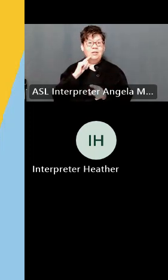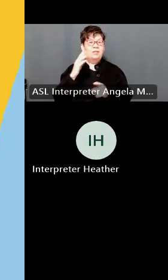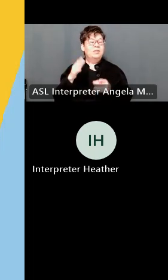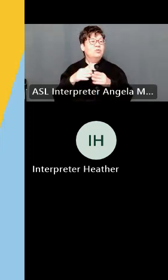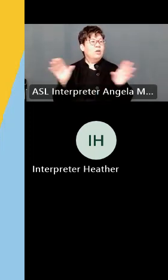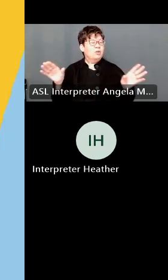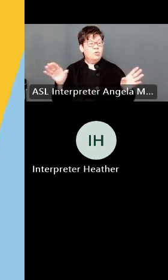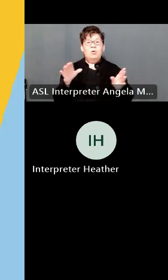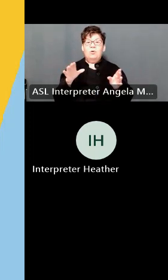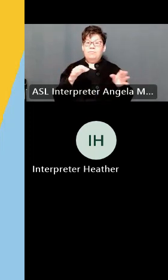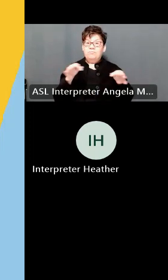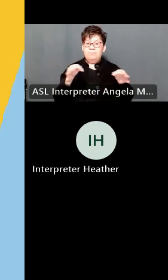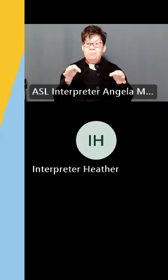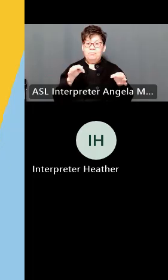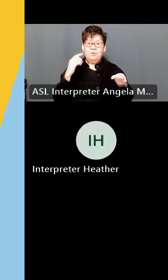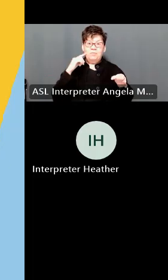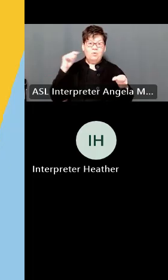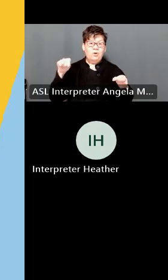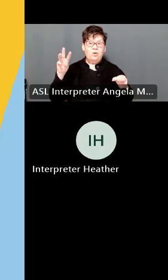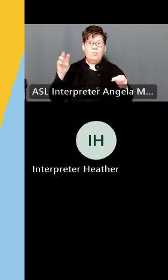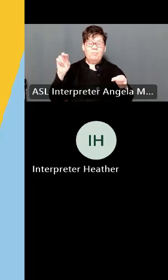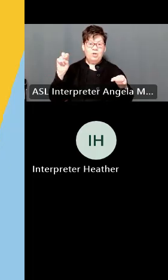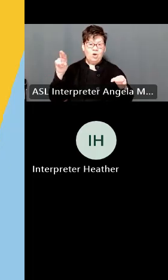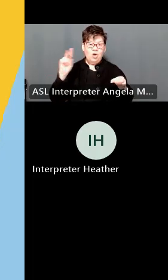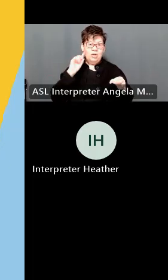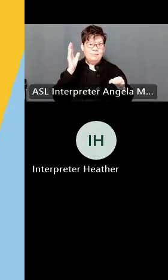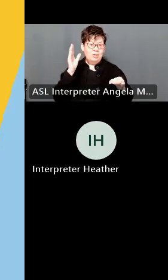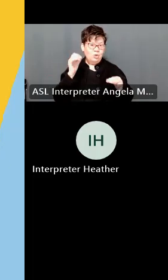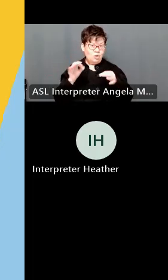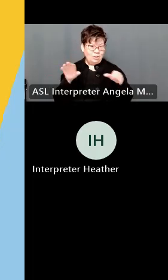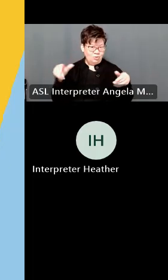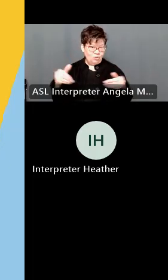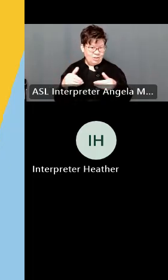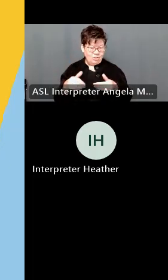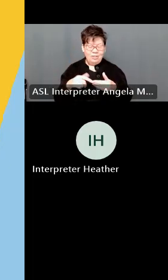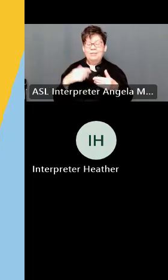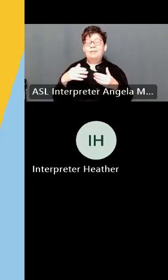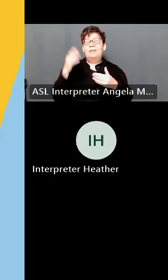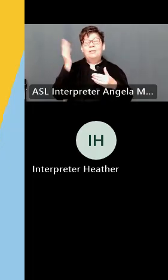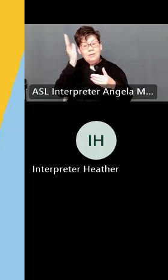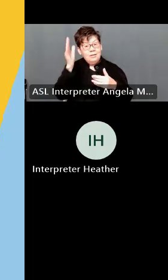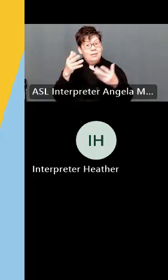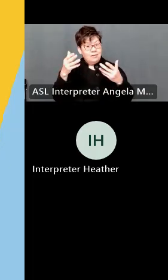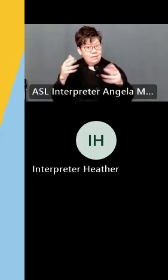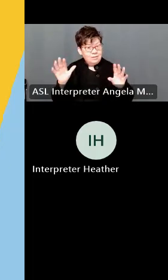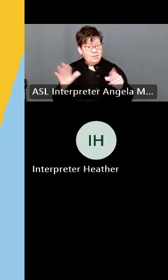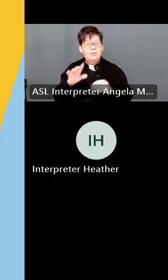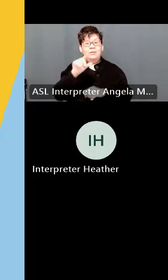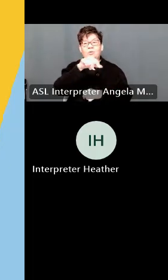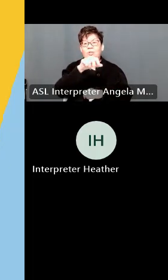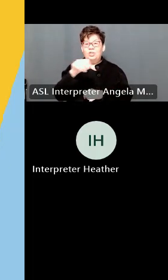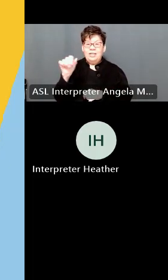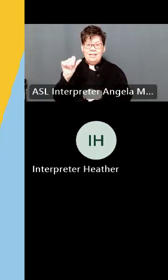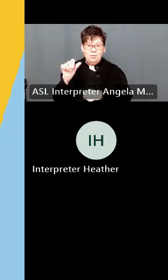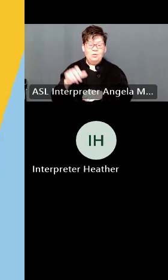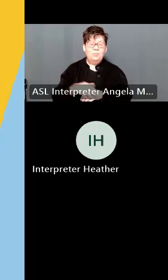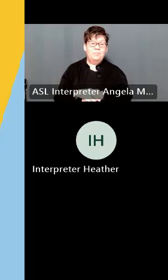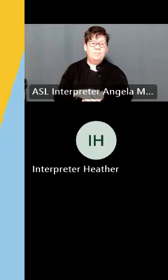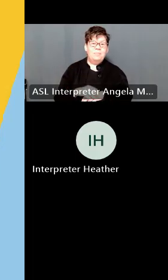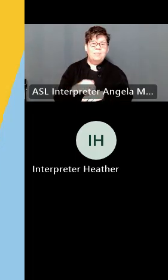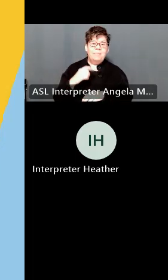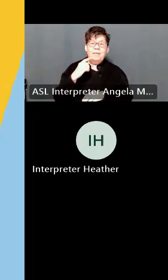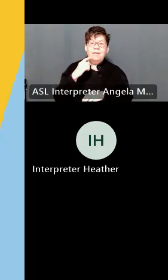We're going to have the speaker introduction, of course, the presentation, and then leaving room for question and answers. But